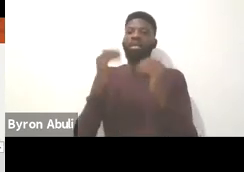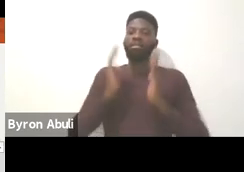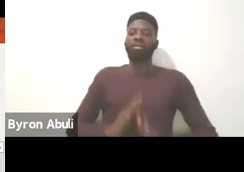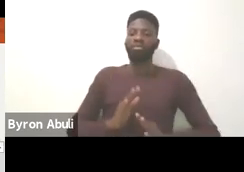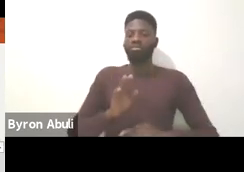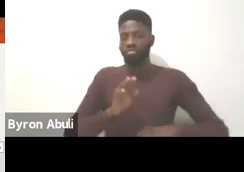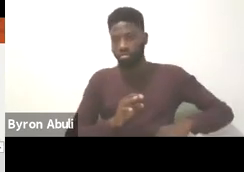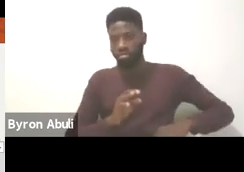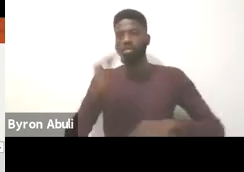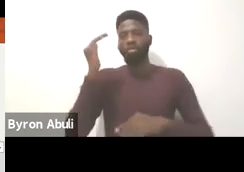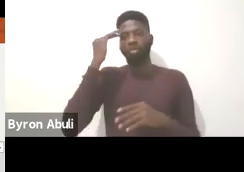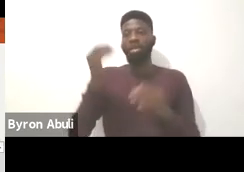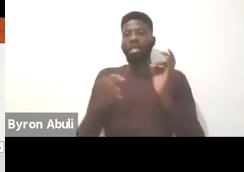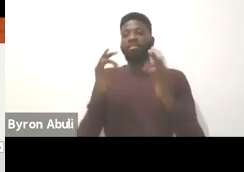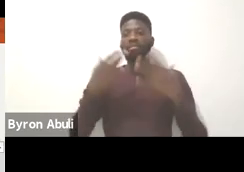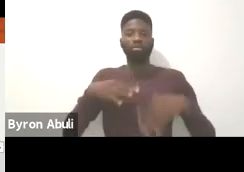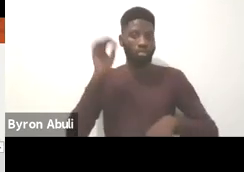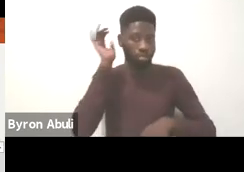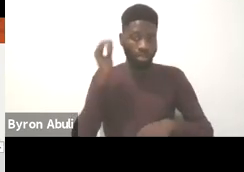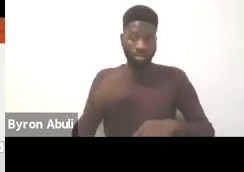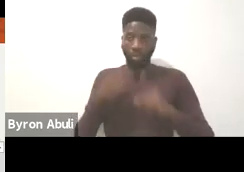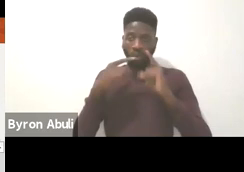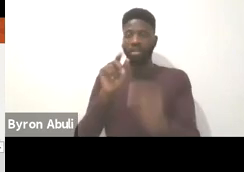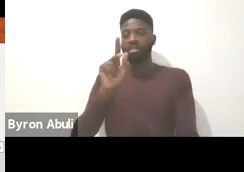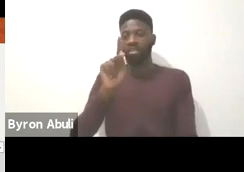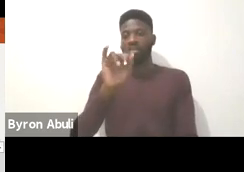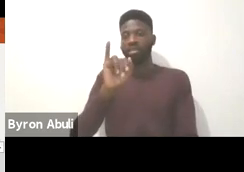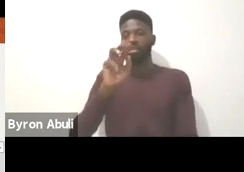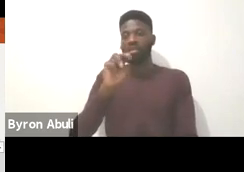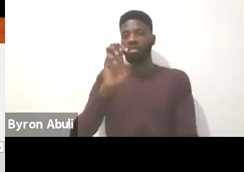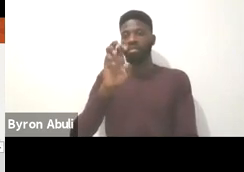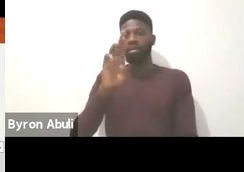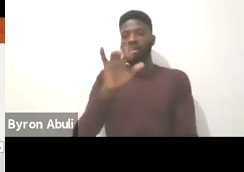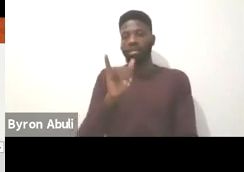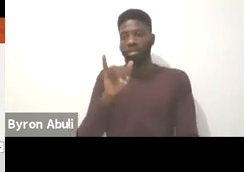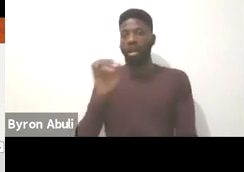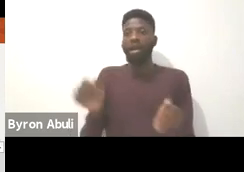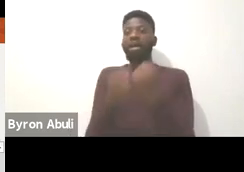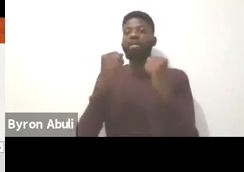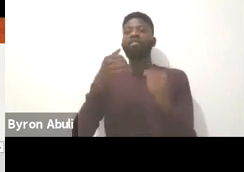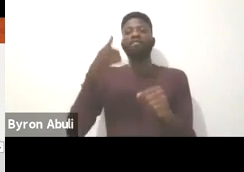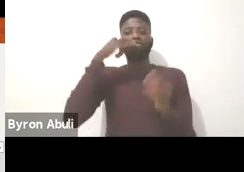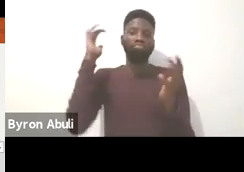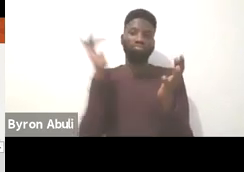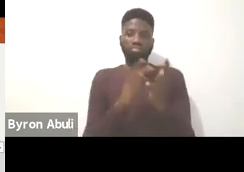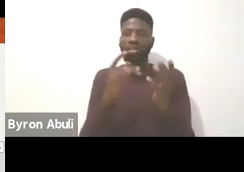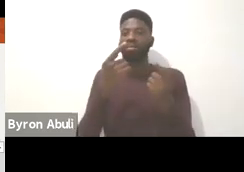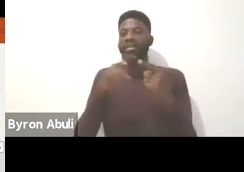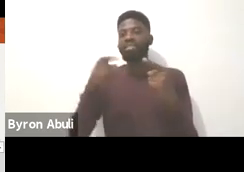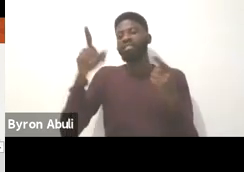kila mtu anasikia. Nikisema Kimberly asikuwa aliweka simu na akaenda zake. All